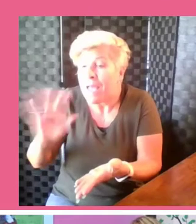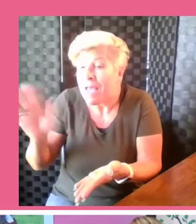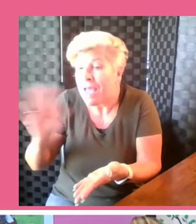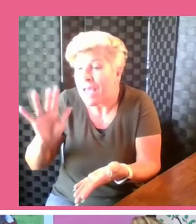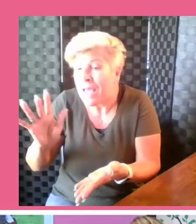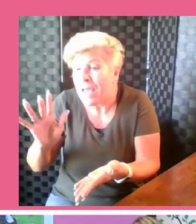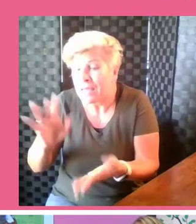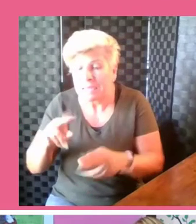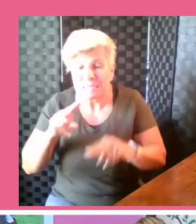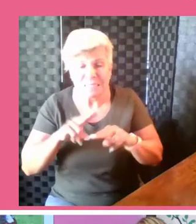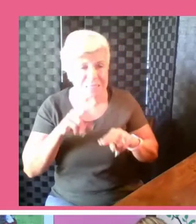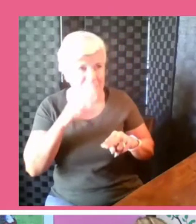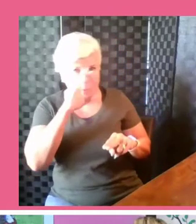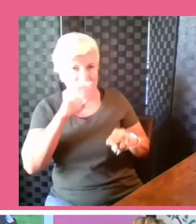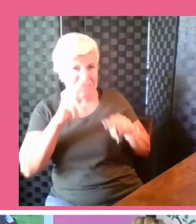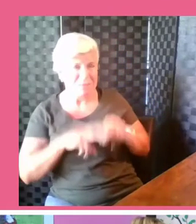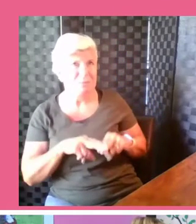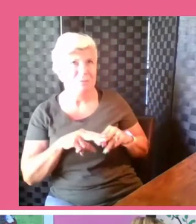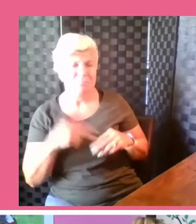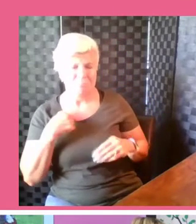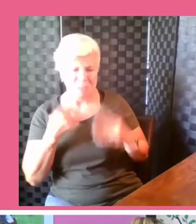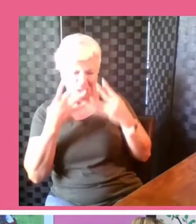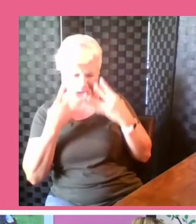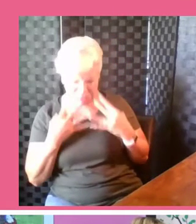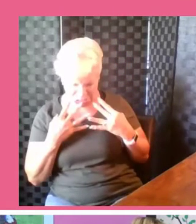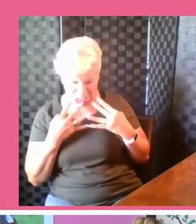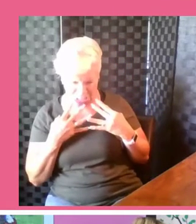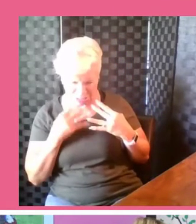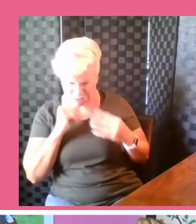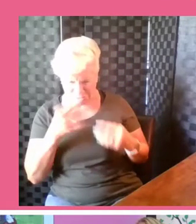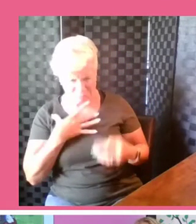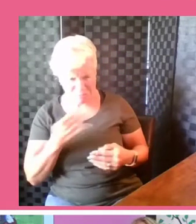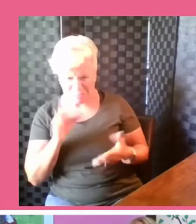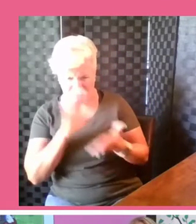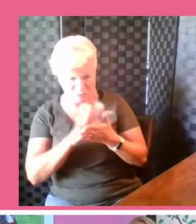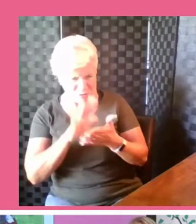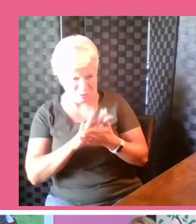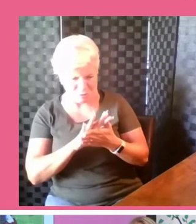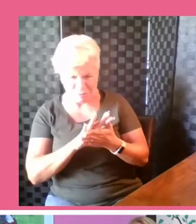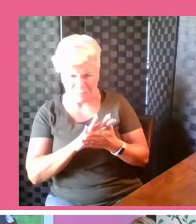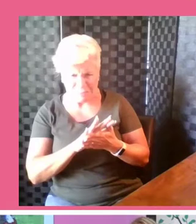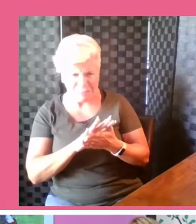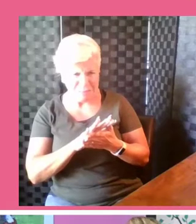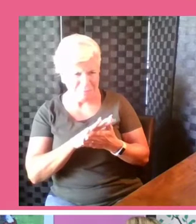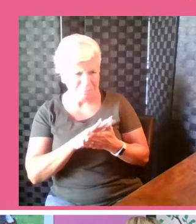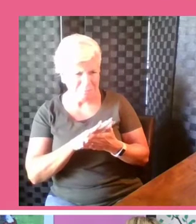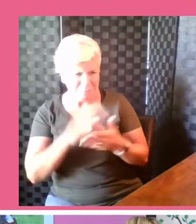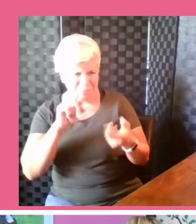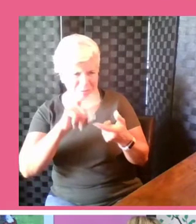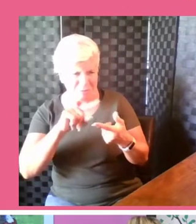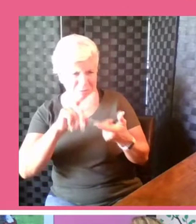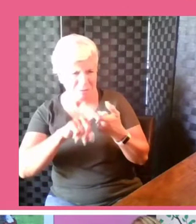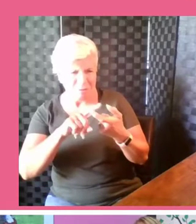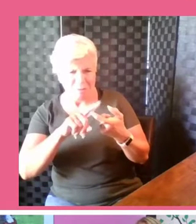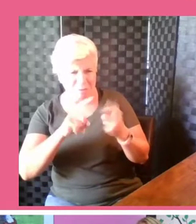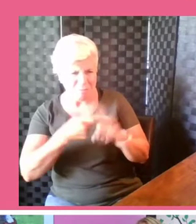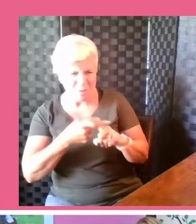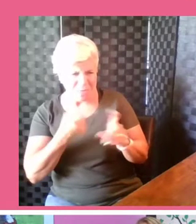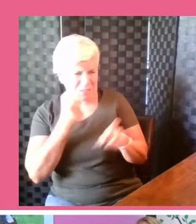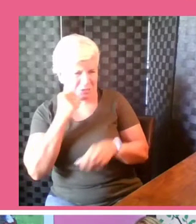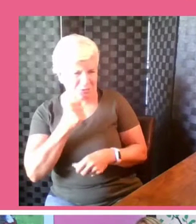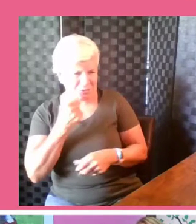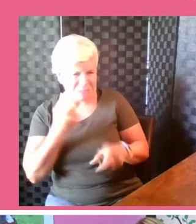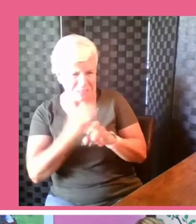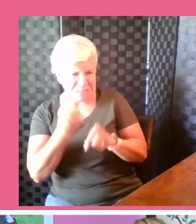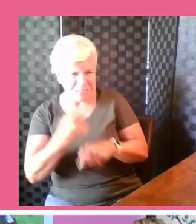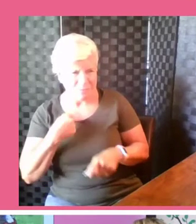really sad and says she doesn't like school. School's no place for me, that the girls were making fun of her, and her parents try to tell